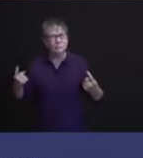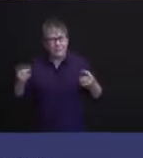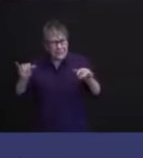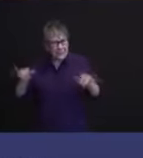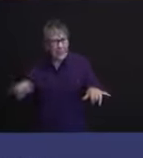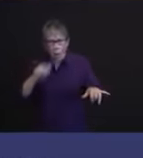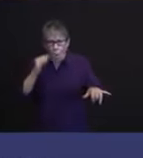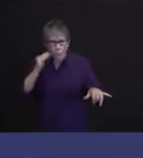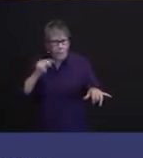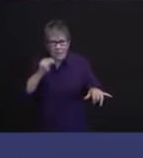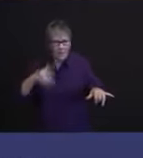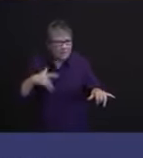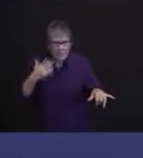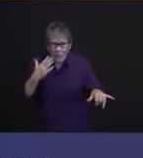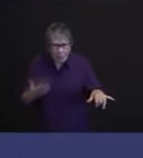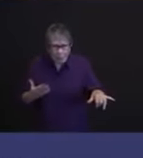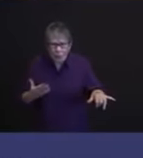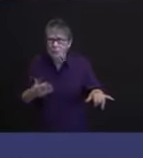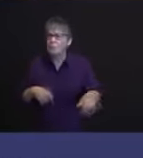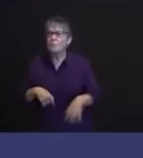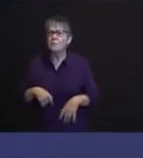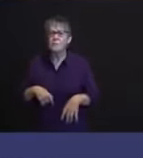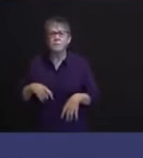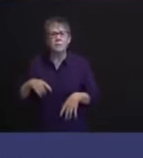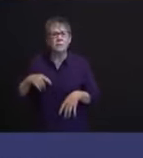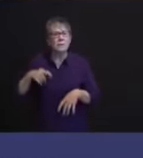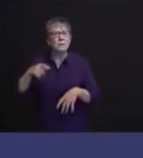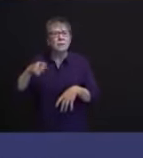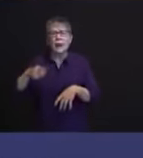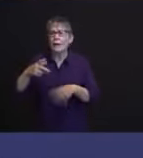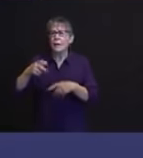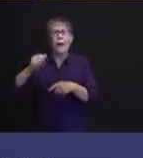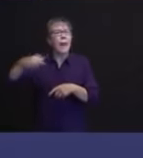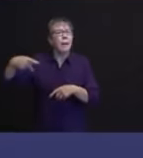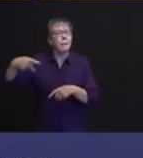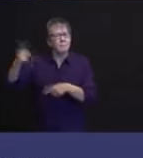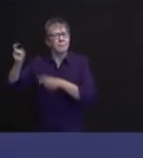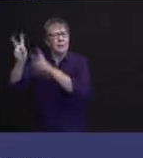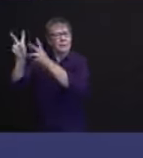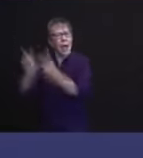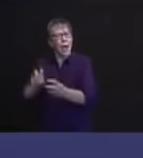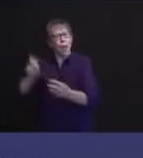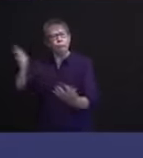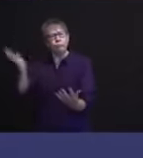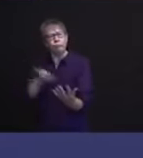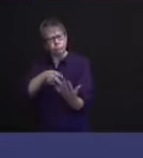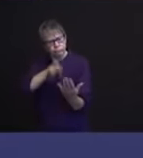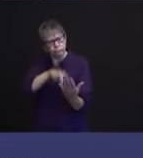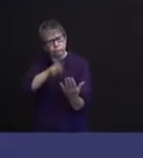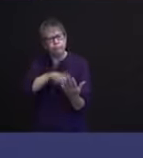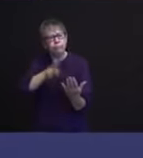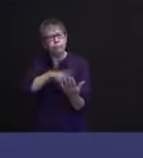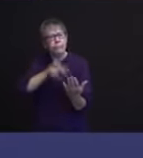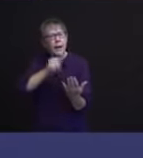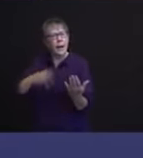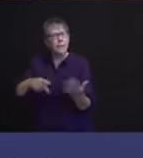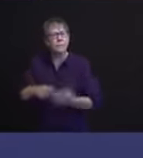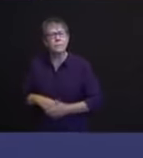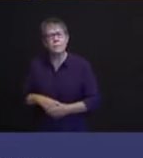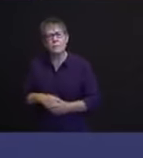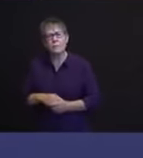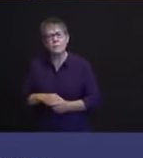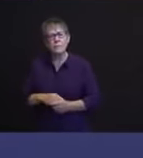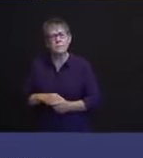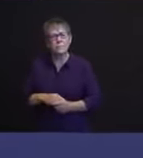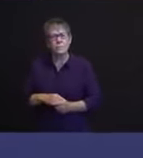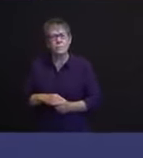Thank you, Ed. I would think, and I don't want to put words in your mouth, I would think if you're getting tested on Thanksgiving Day, you're probably not doing it as a casual matter. You're